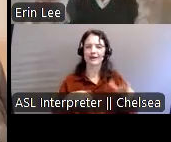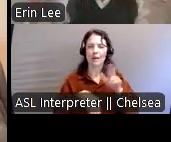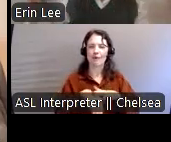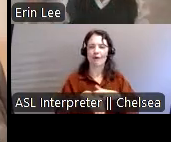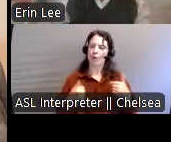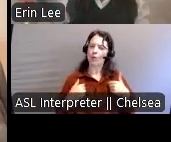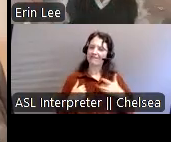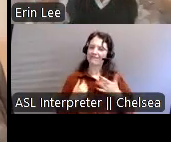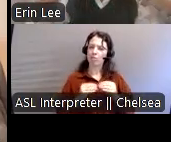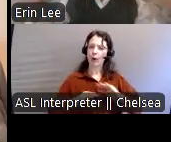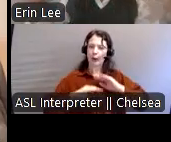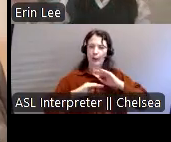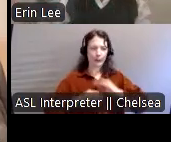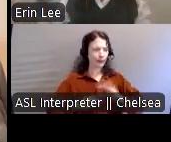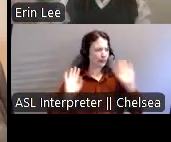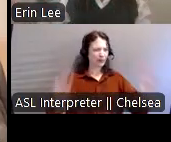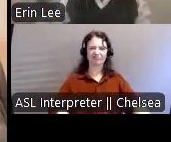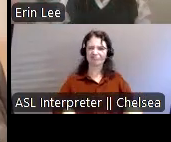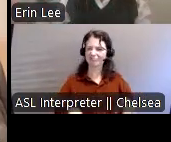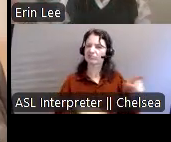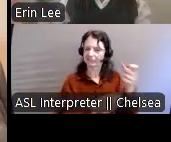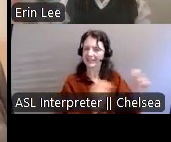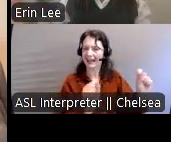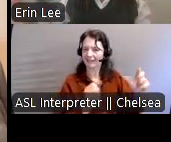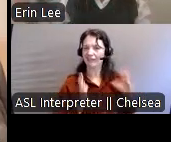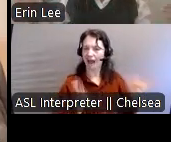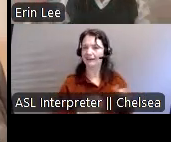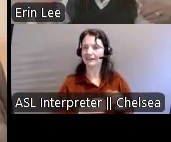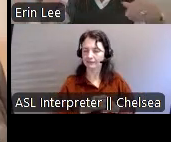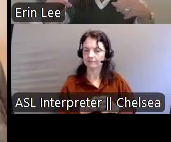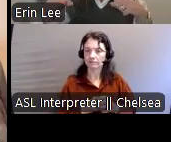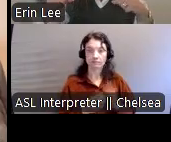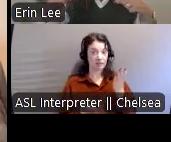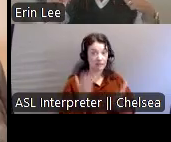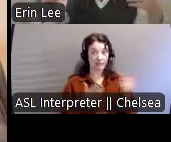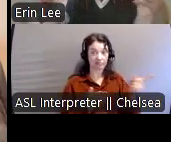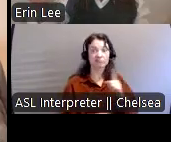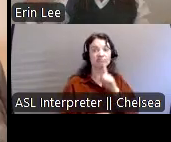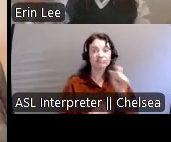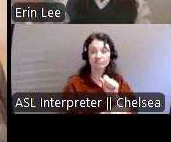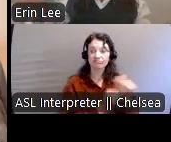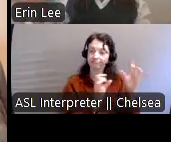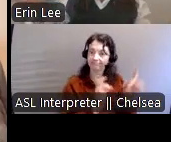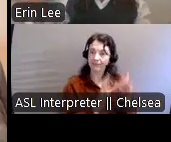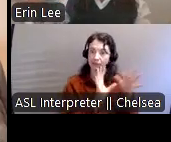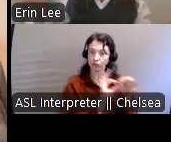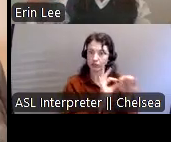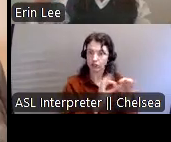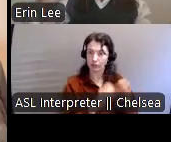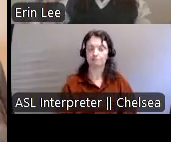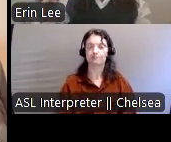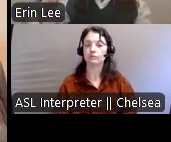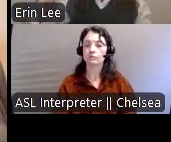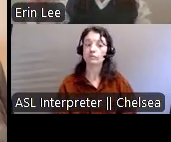comfortable in terms of the family members that we're navigating with. Risk to potential care and placement